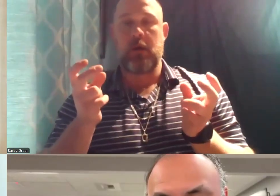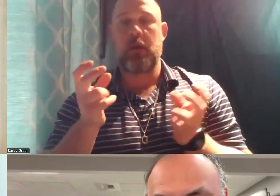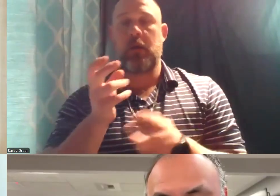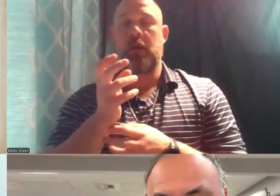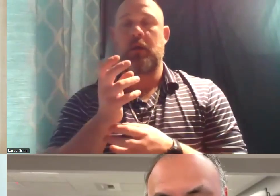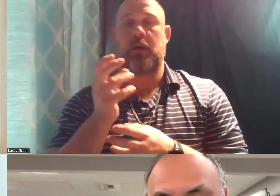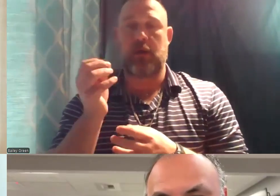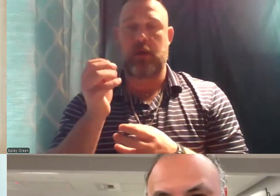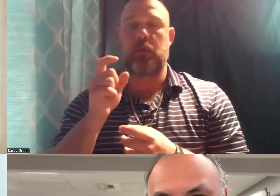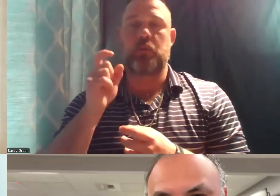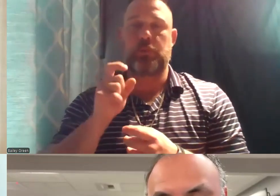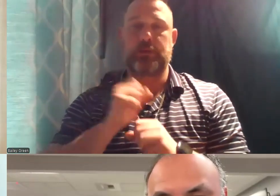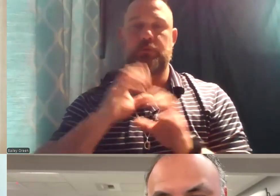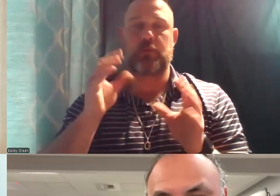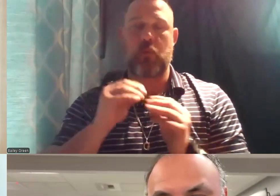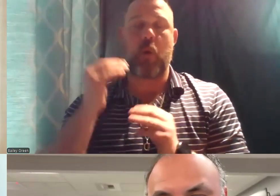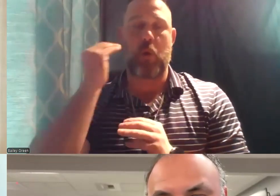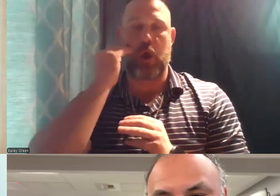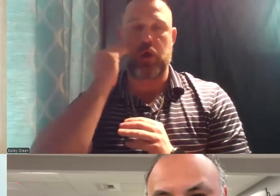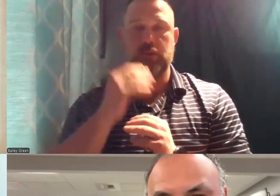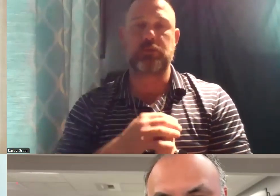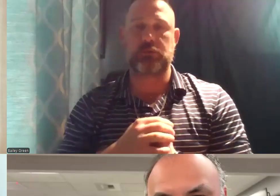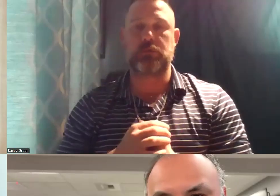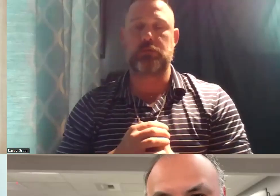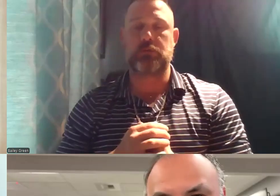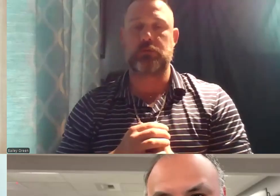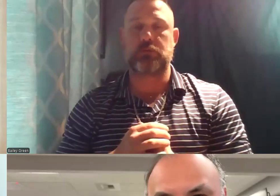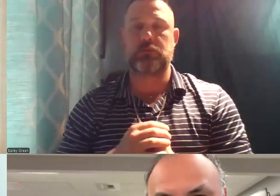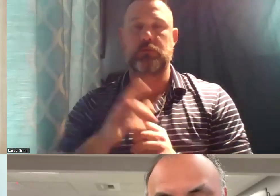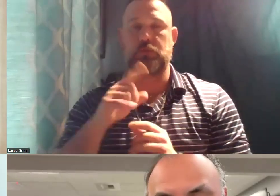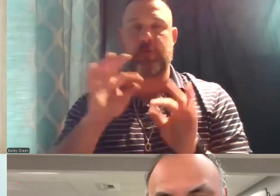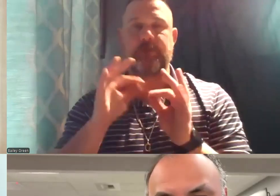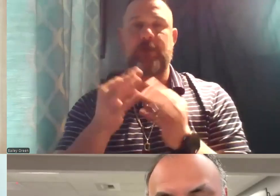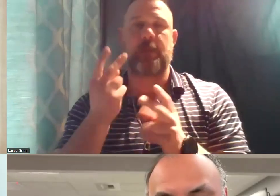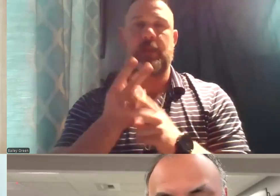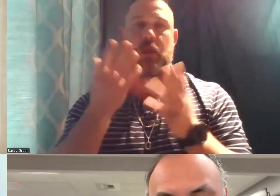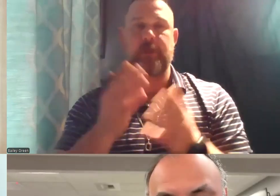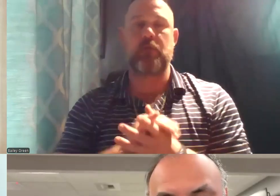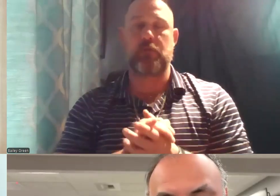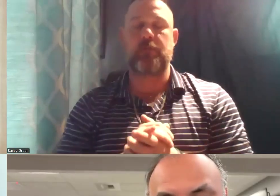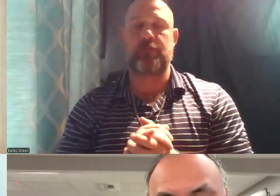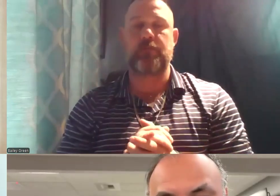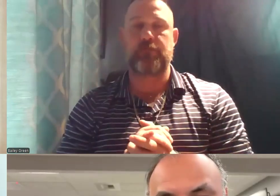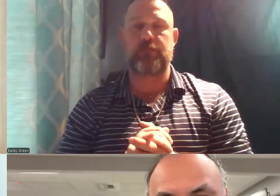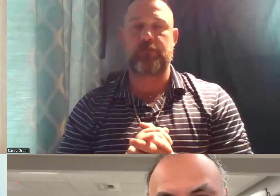and we need to spread more awareness to the family caregiver.